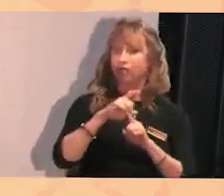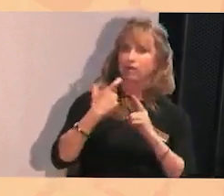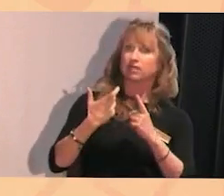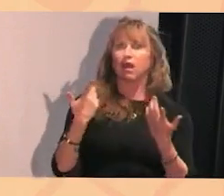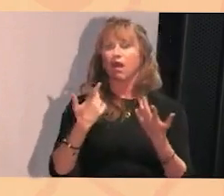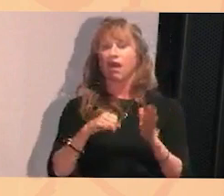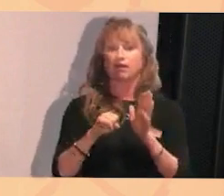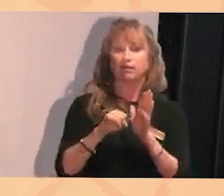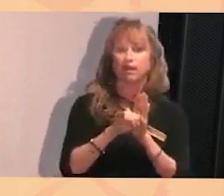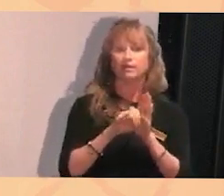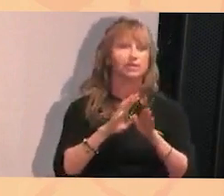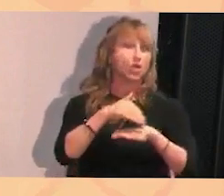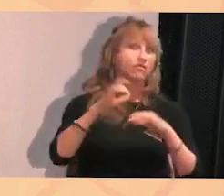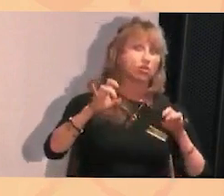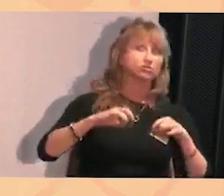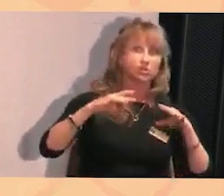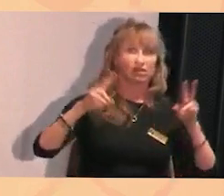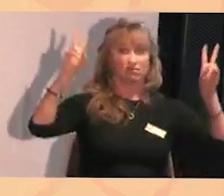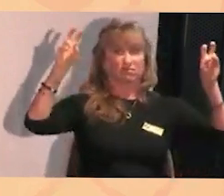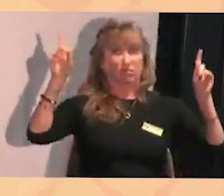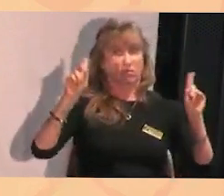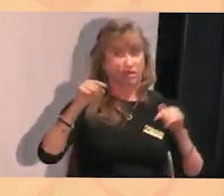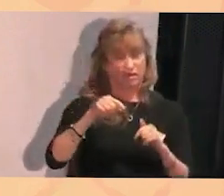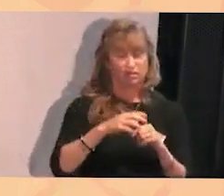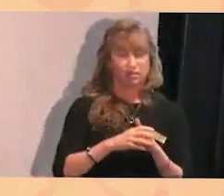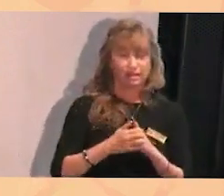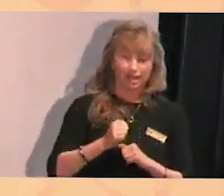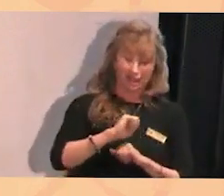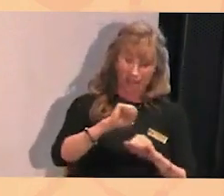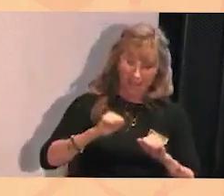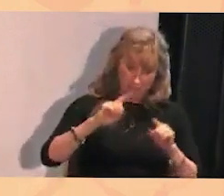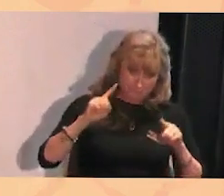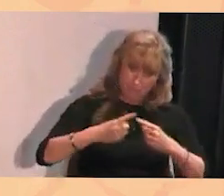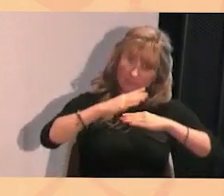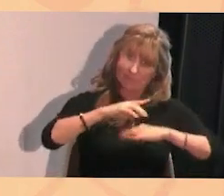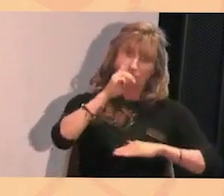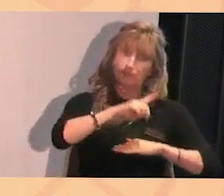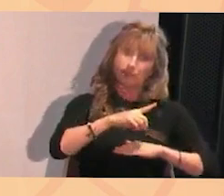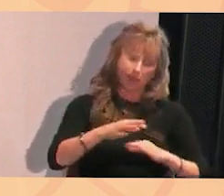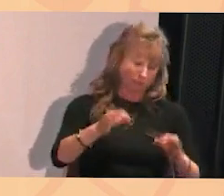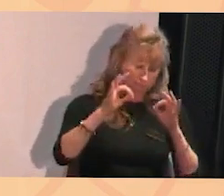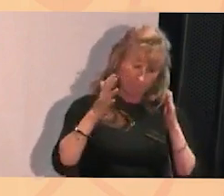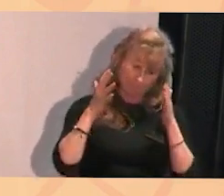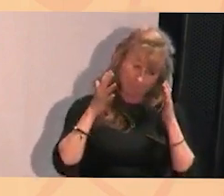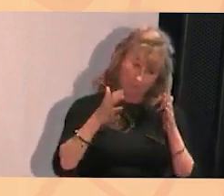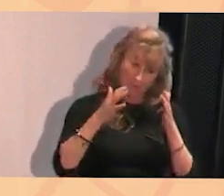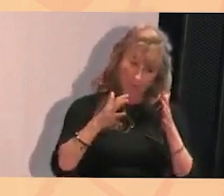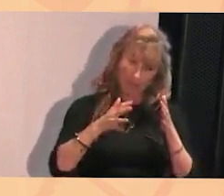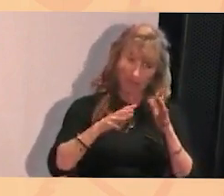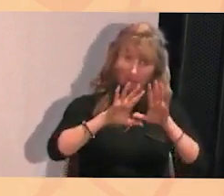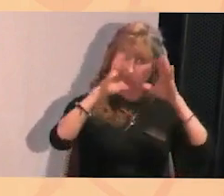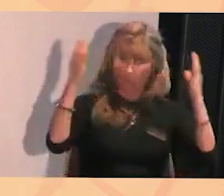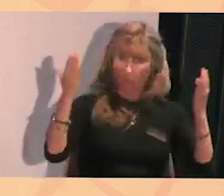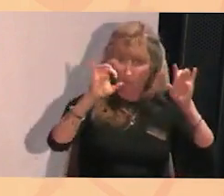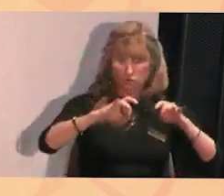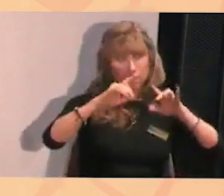identity of Australia, whatever that is. Our First Nations people, as unique as our nations within our nations, scattered across this